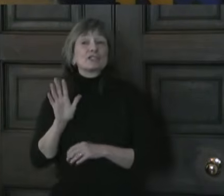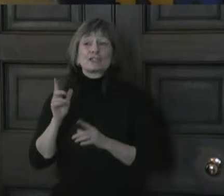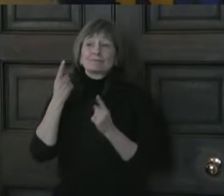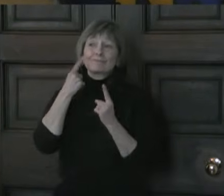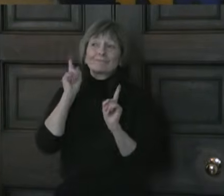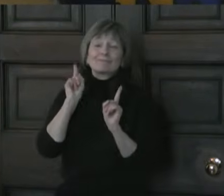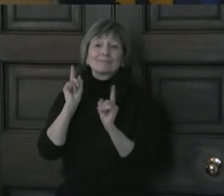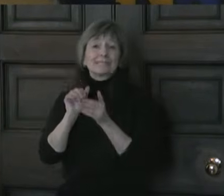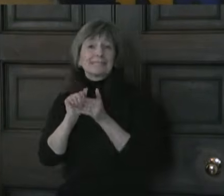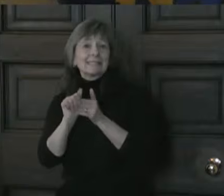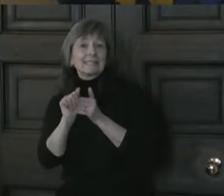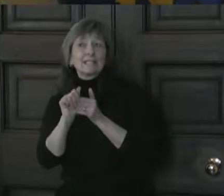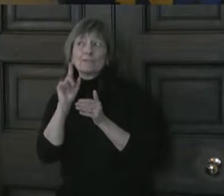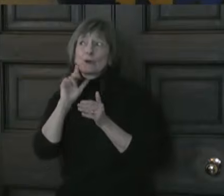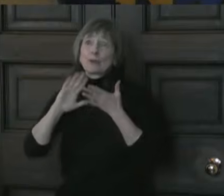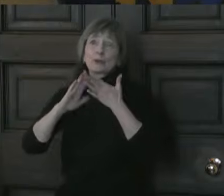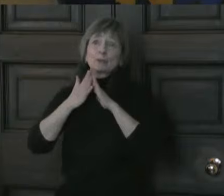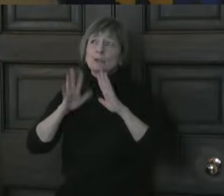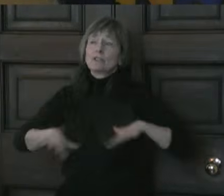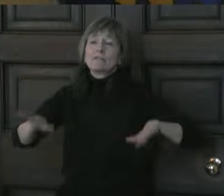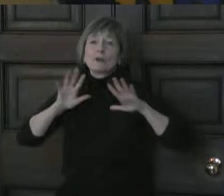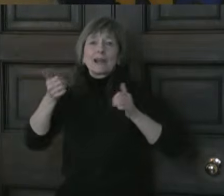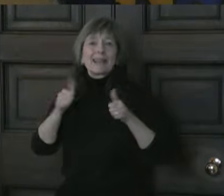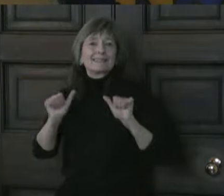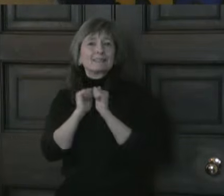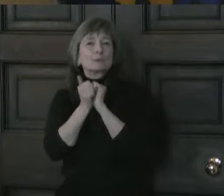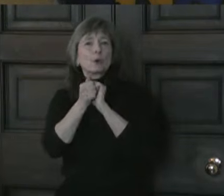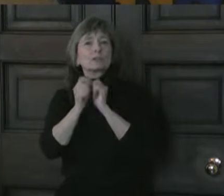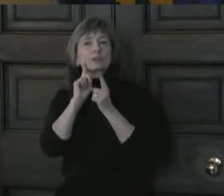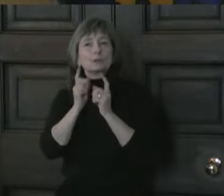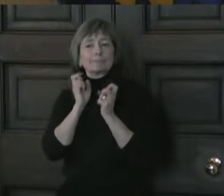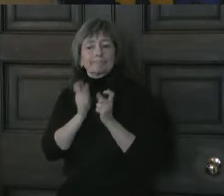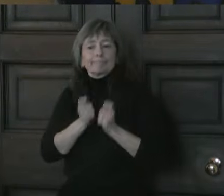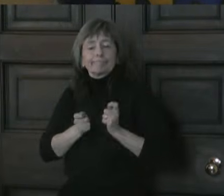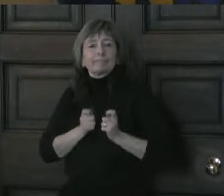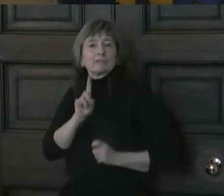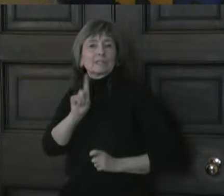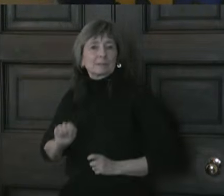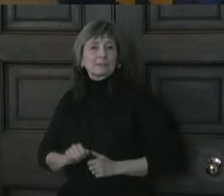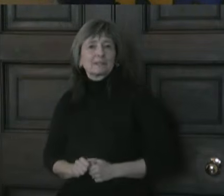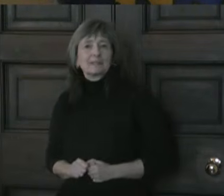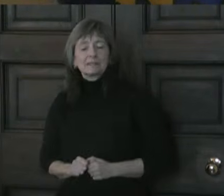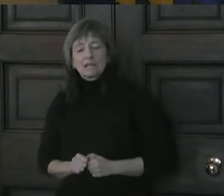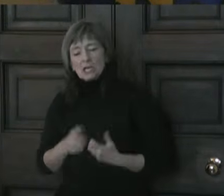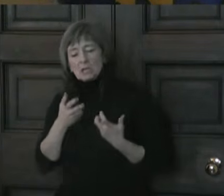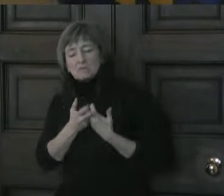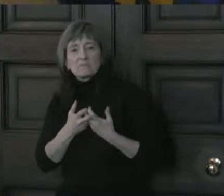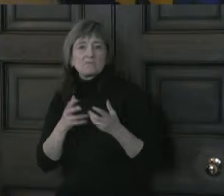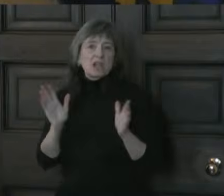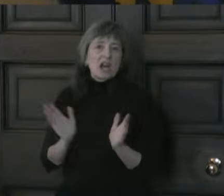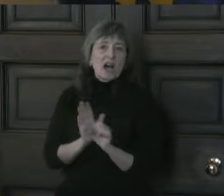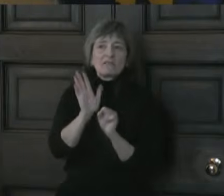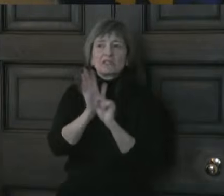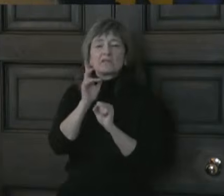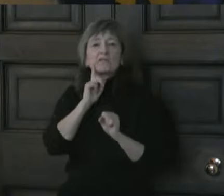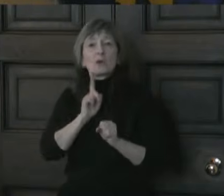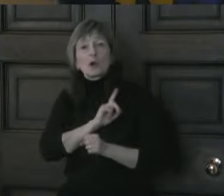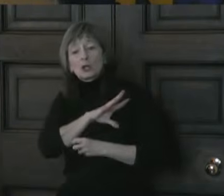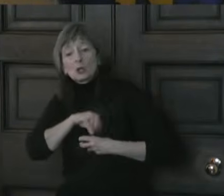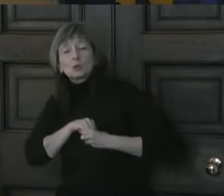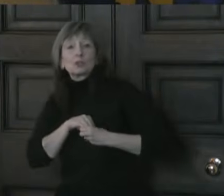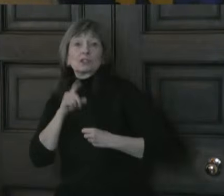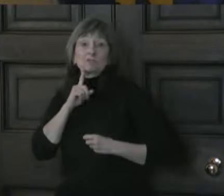the communities which embrace adaptive sports, and for being an advocate for inclusion provincially, nationally,